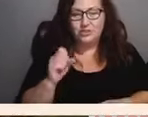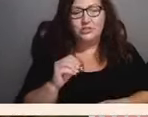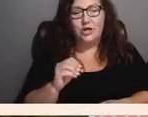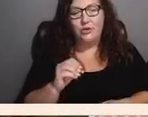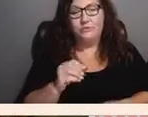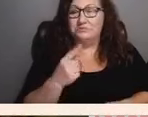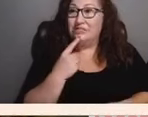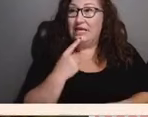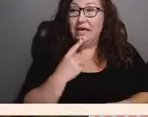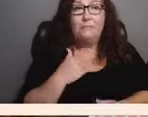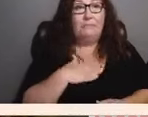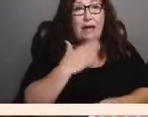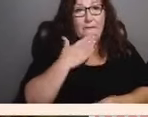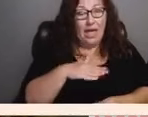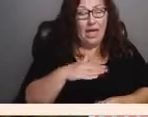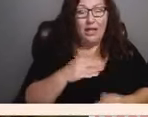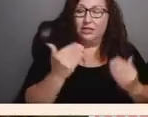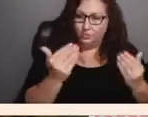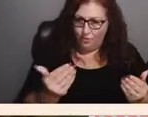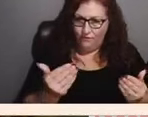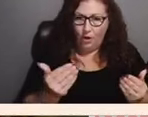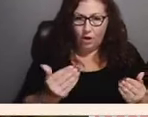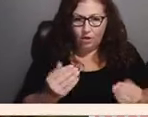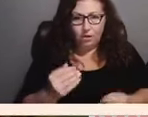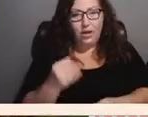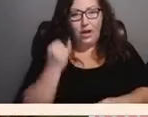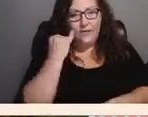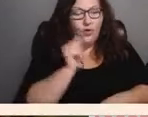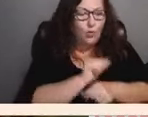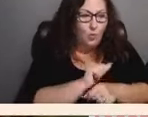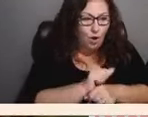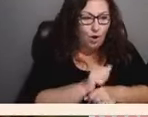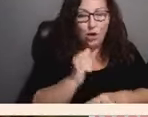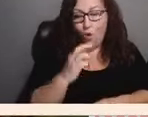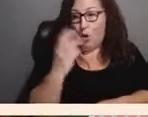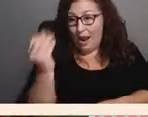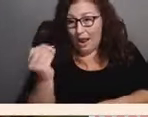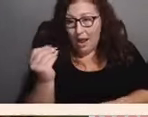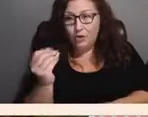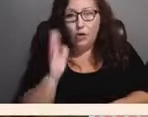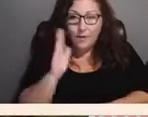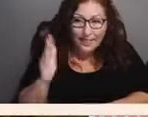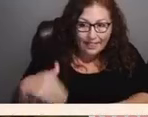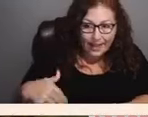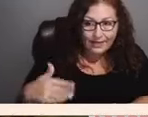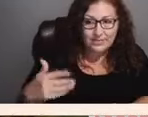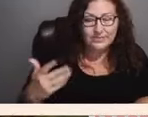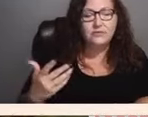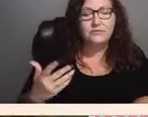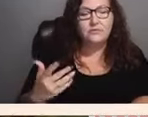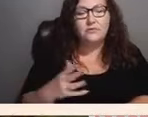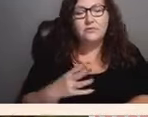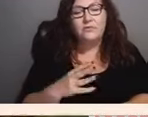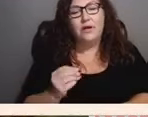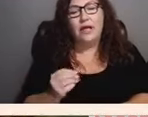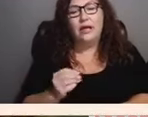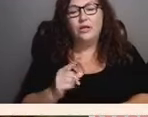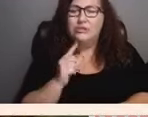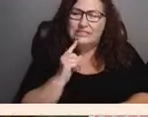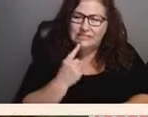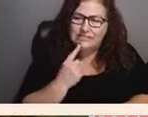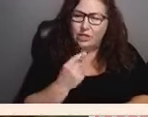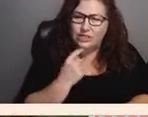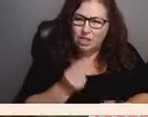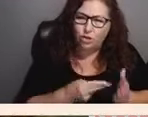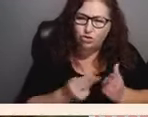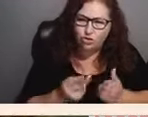Let's move on. If you're working or out, you're going to be late. And you're sincerely, you're telling the truth, you're going to be